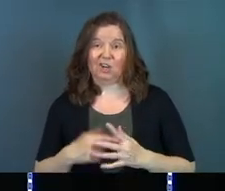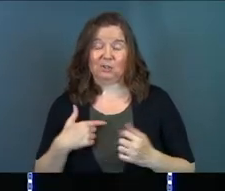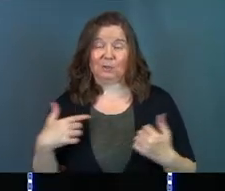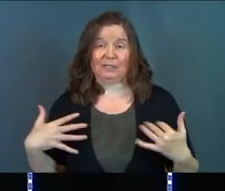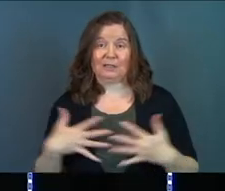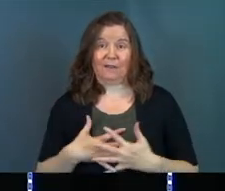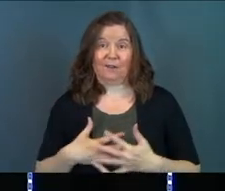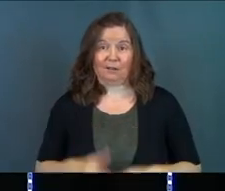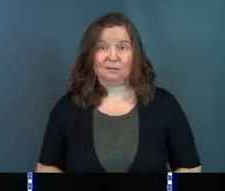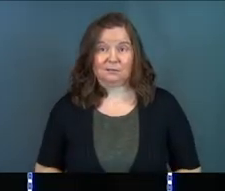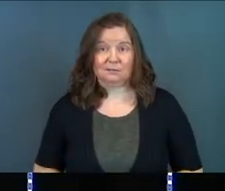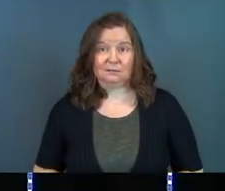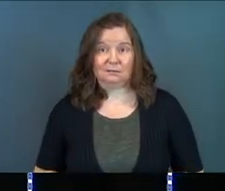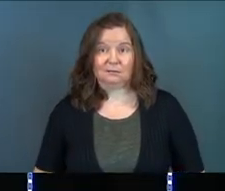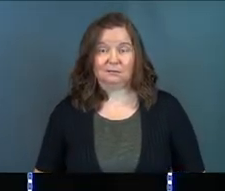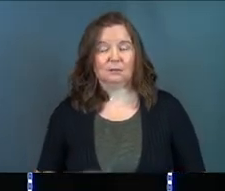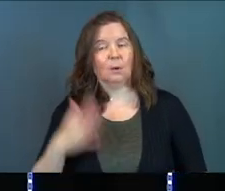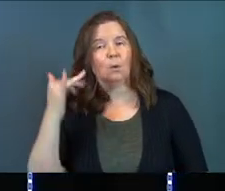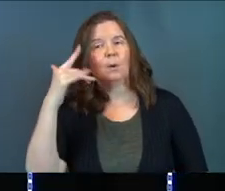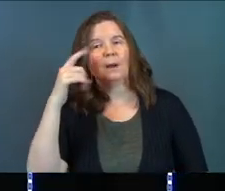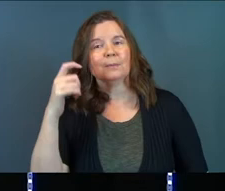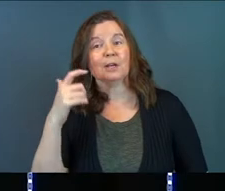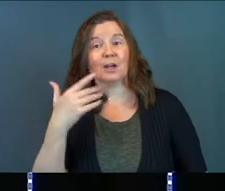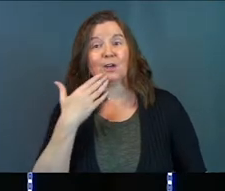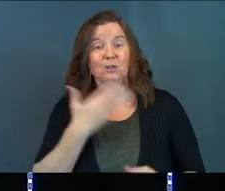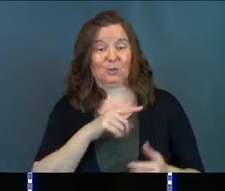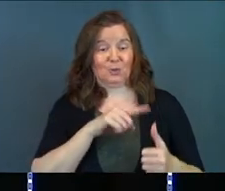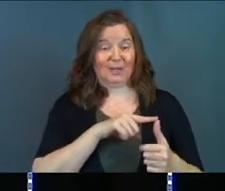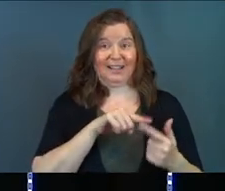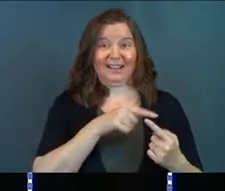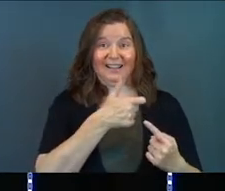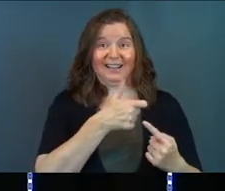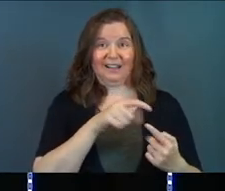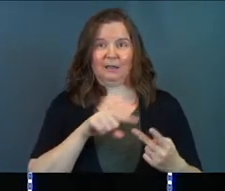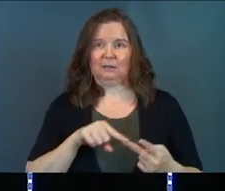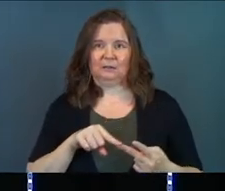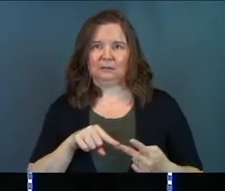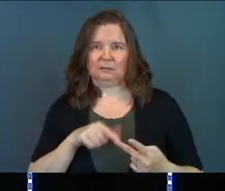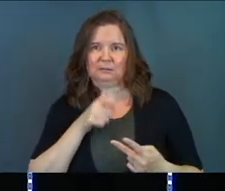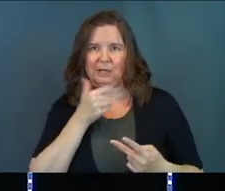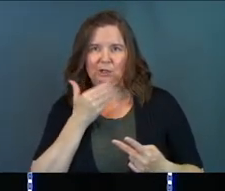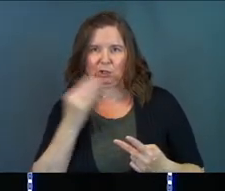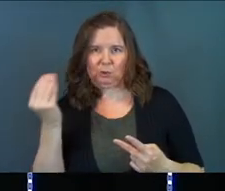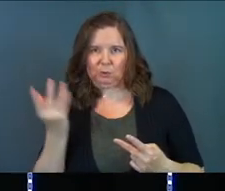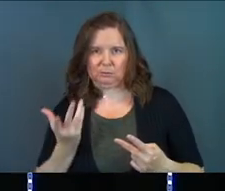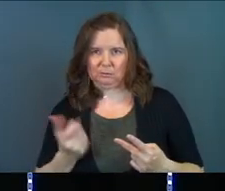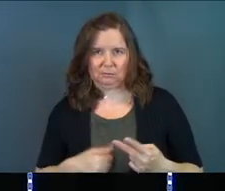get terrified. Because great news here, but not so great news here.